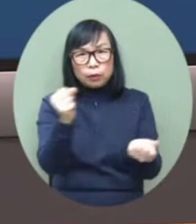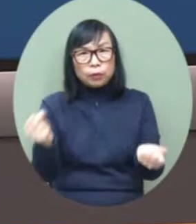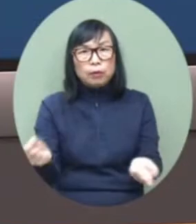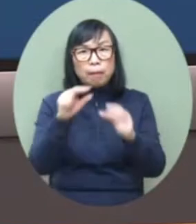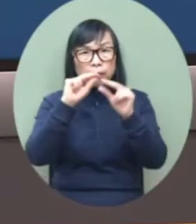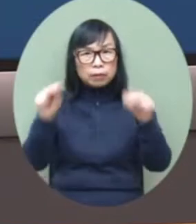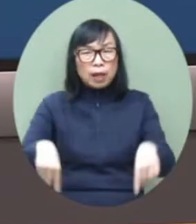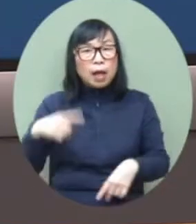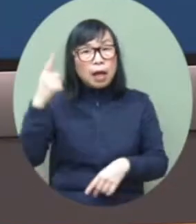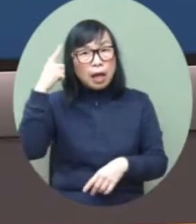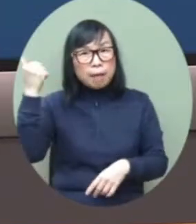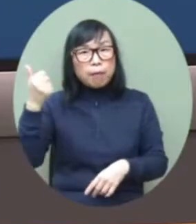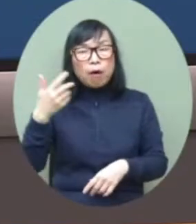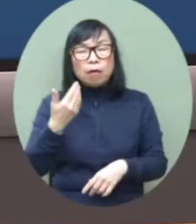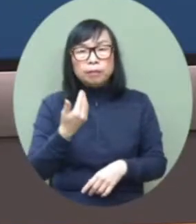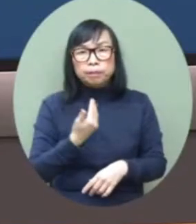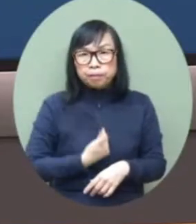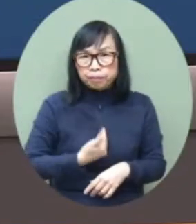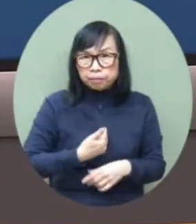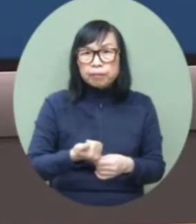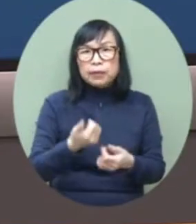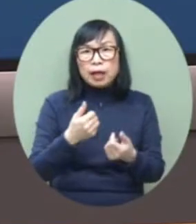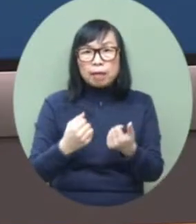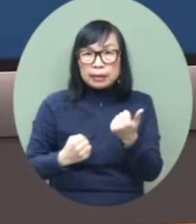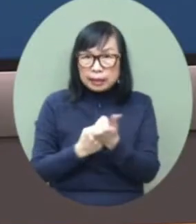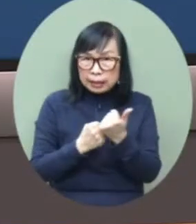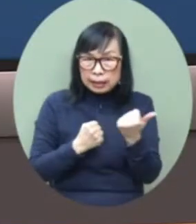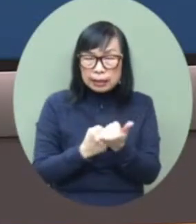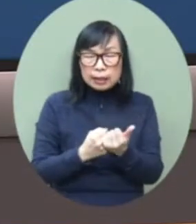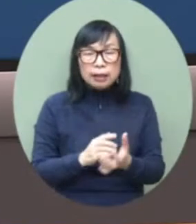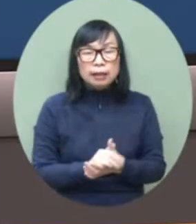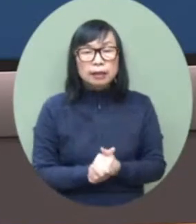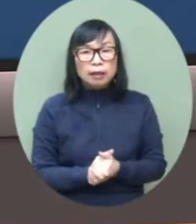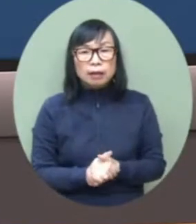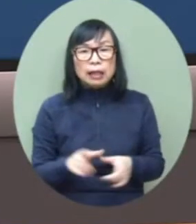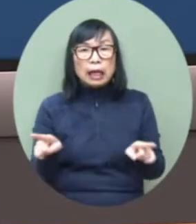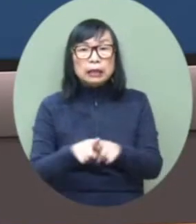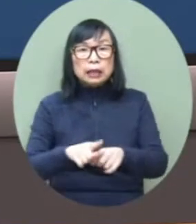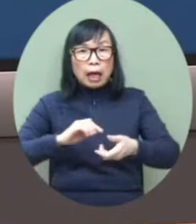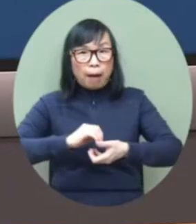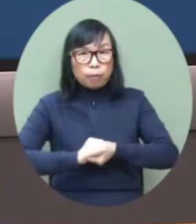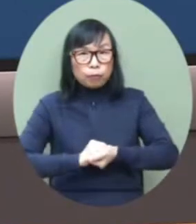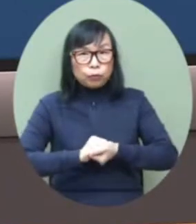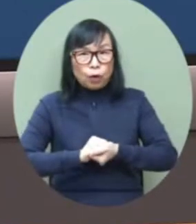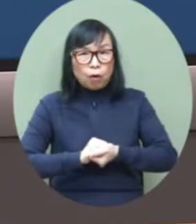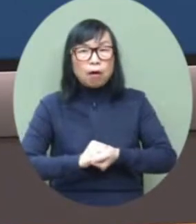this problem relying on our own efforts. So I would like your